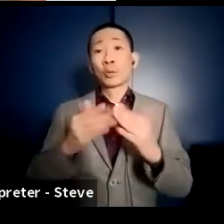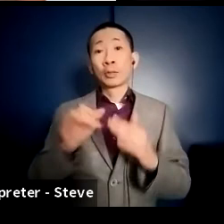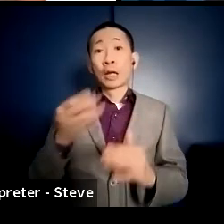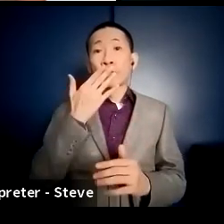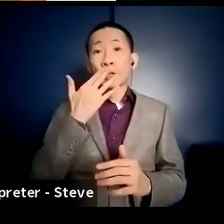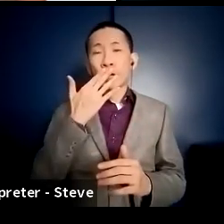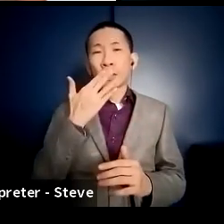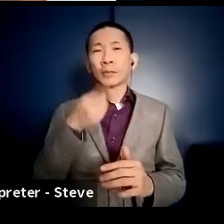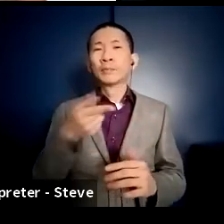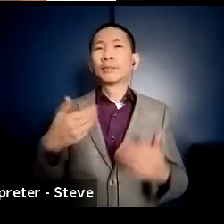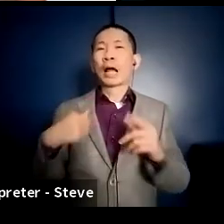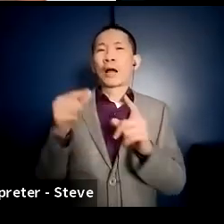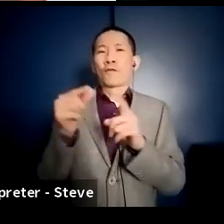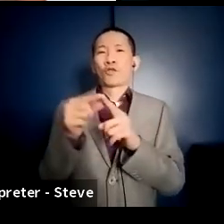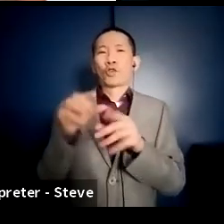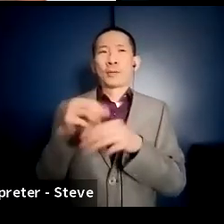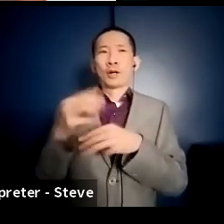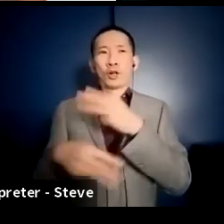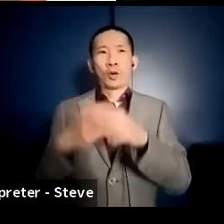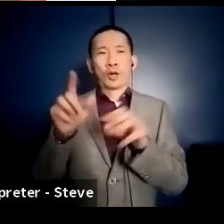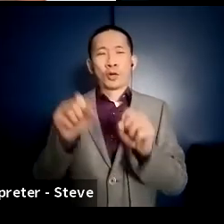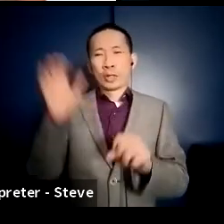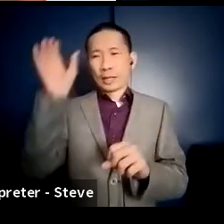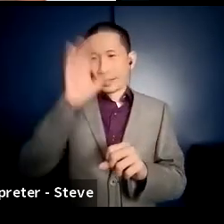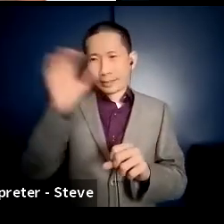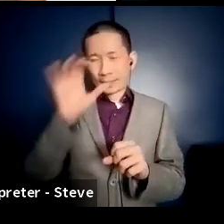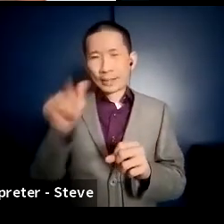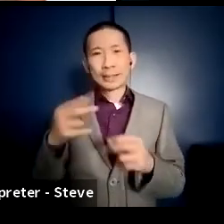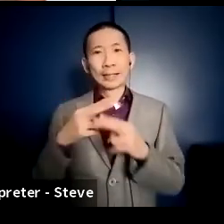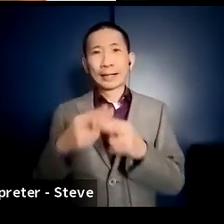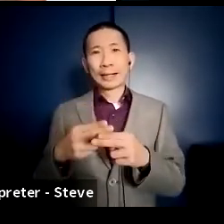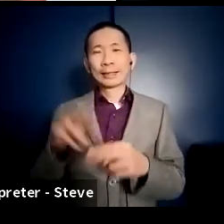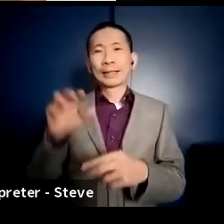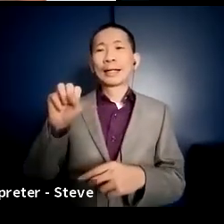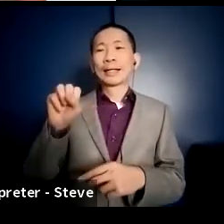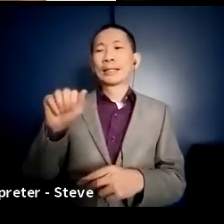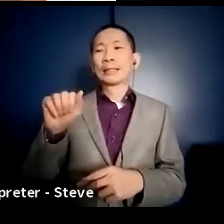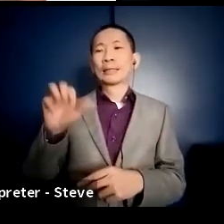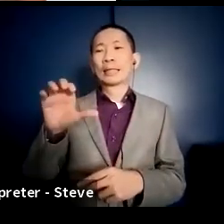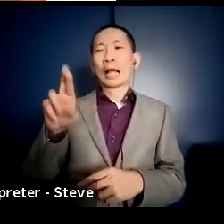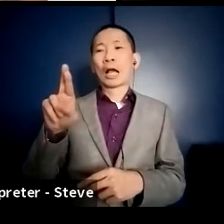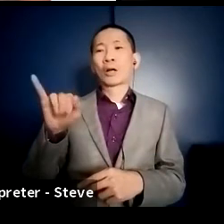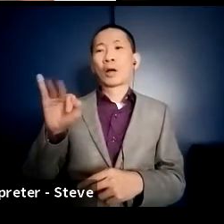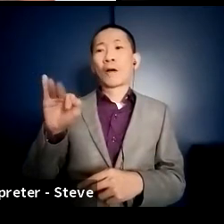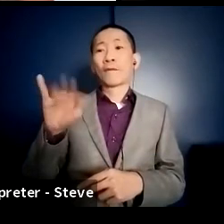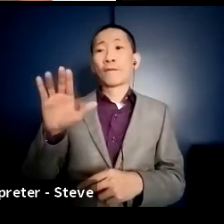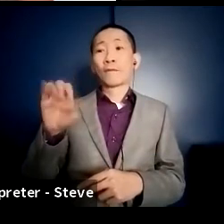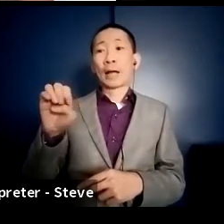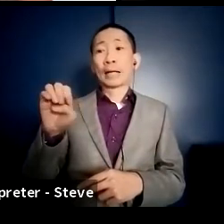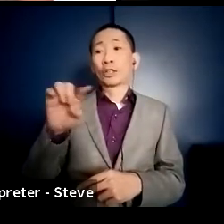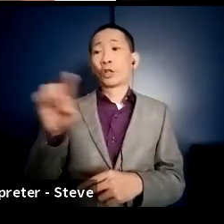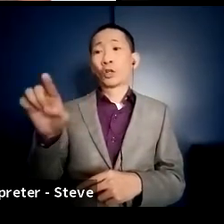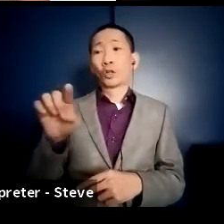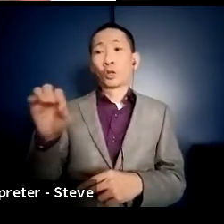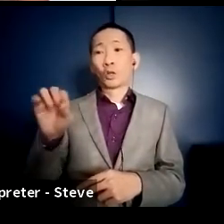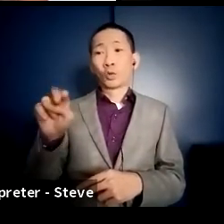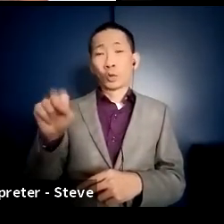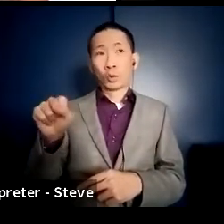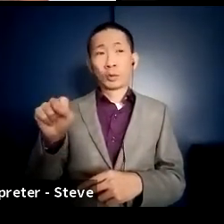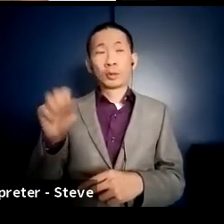a term out in the world that you can Google, which is sacrifice zones. And it's used